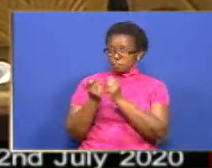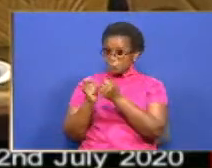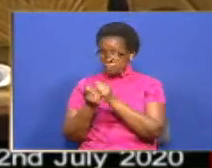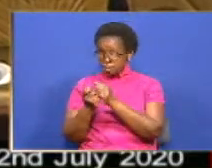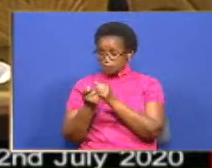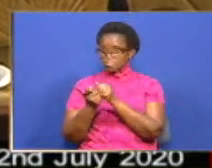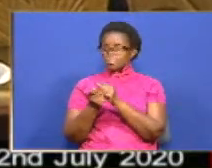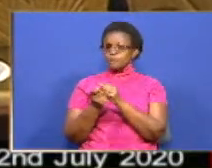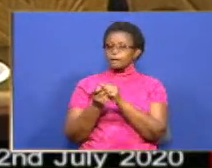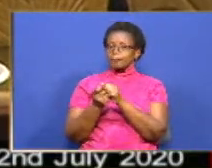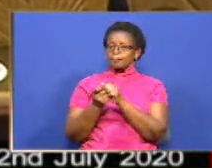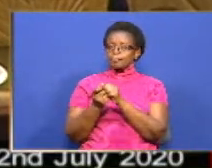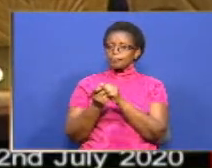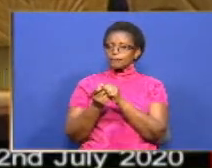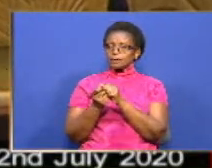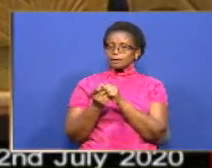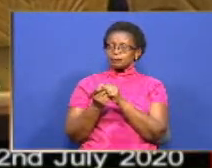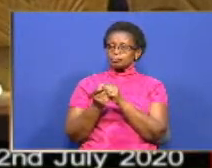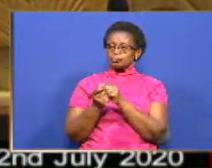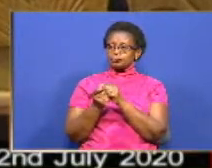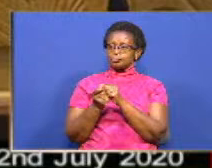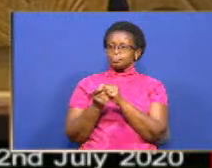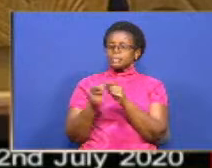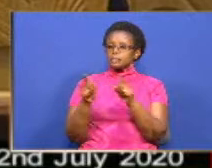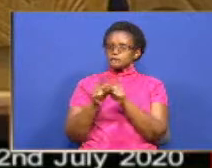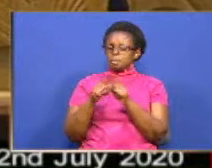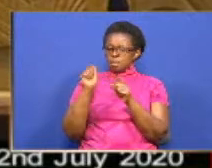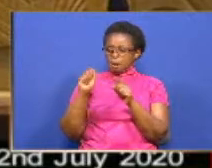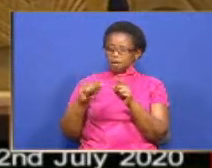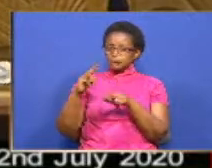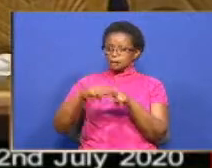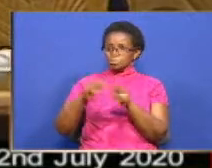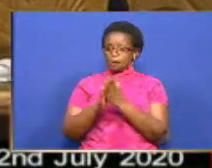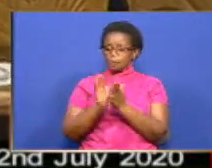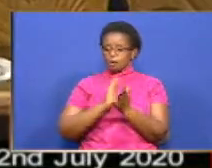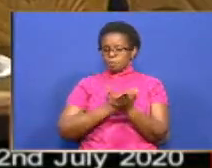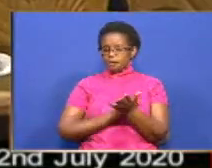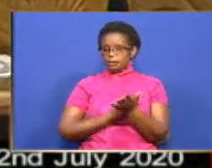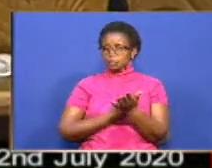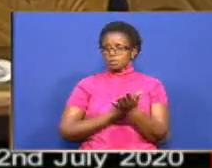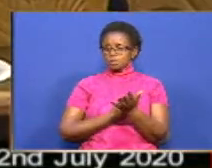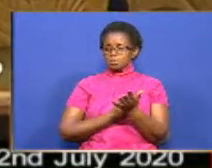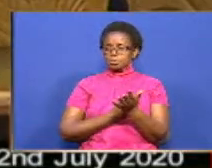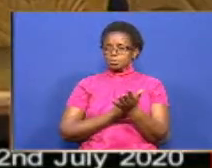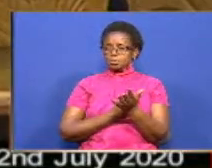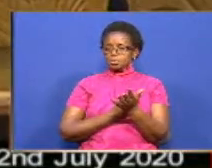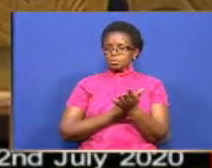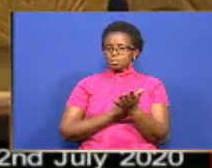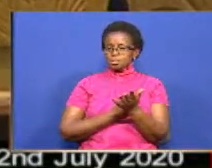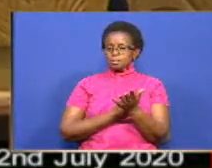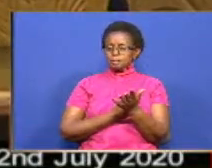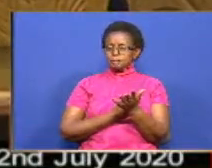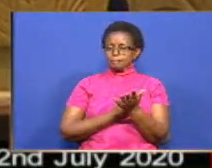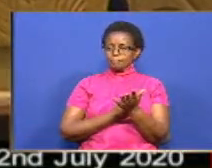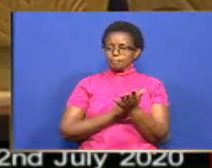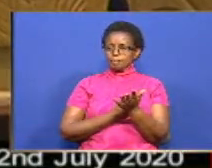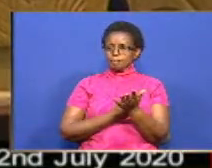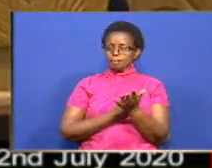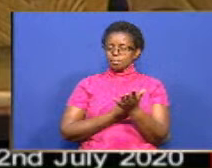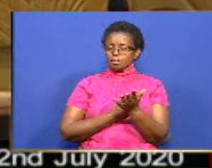to also have a chance to sit with the committee, see whether you can be able to